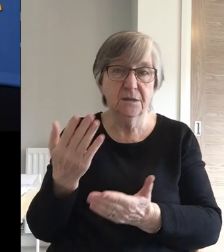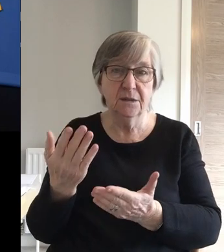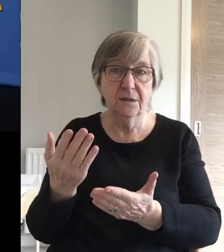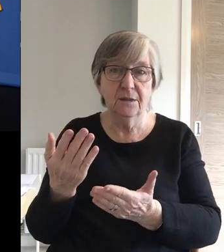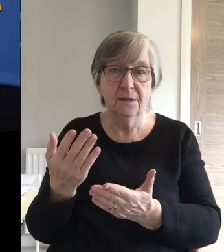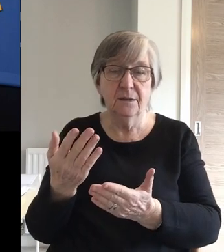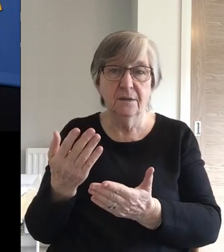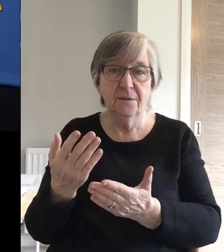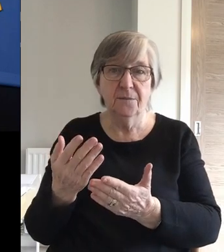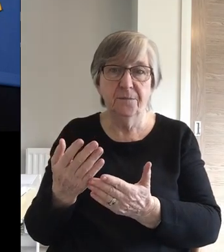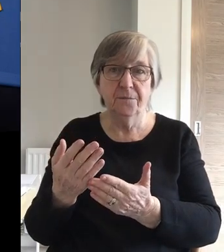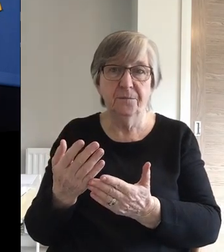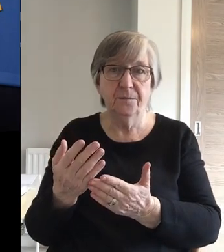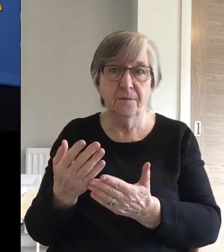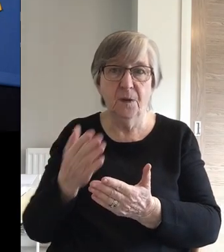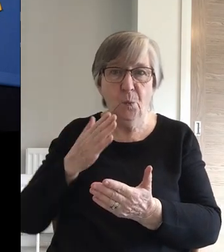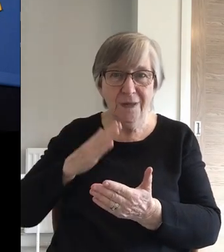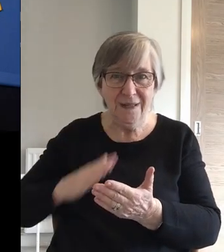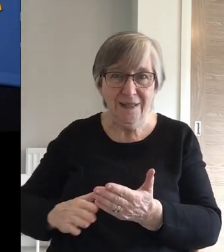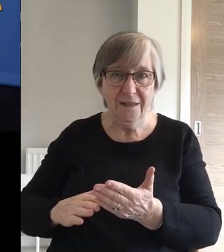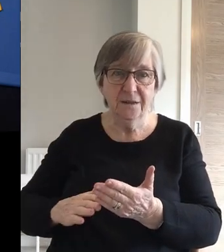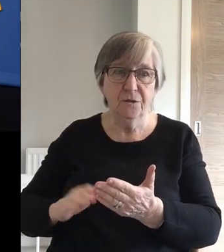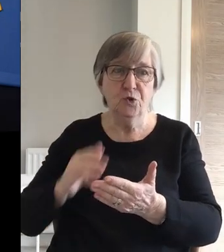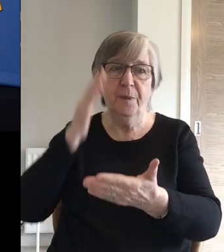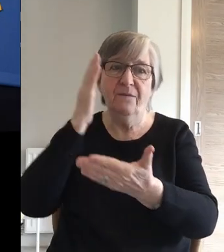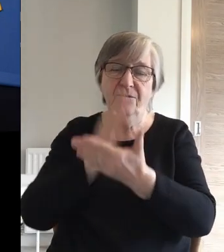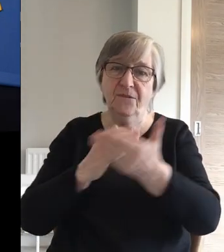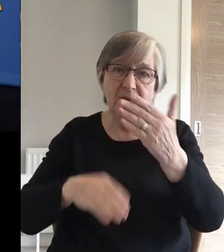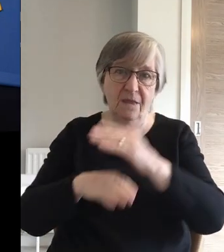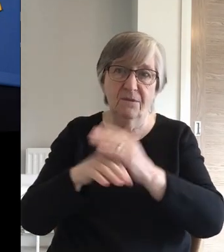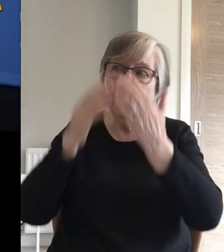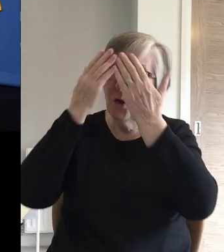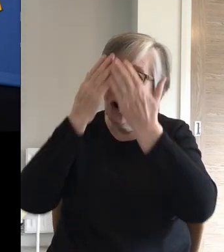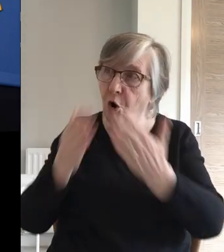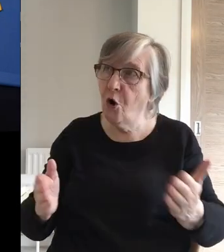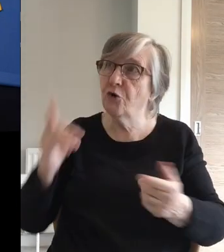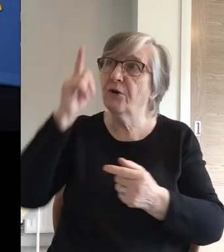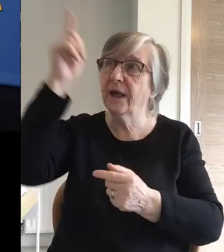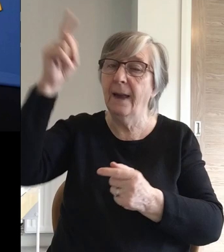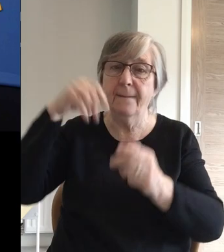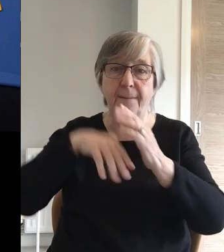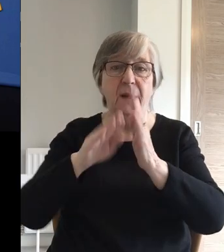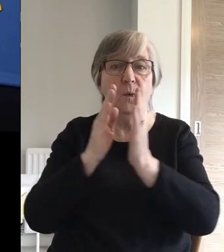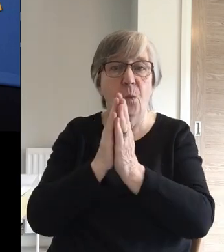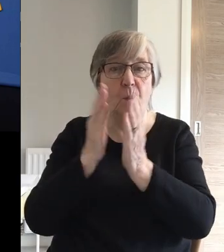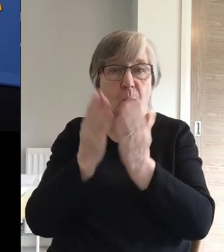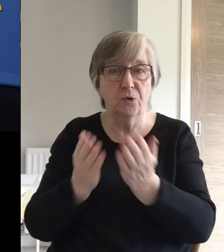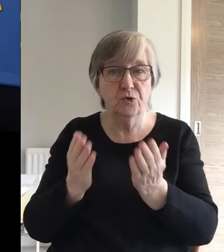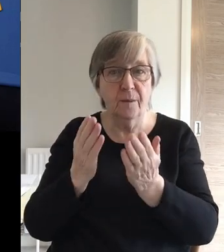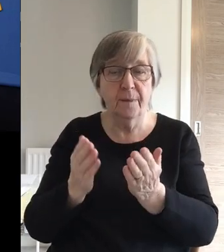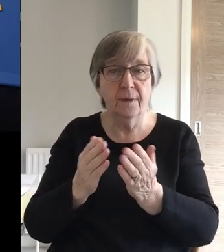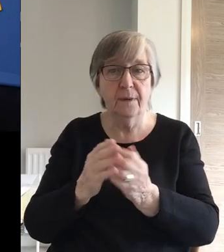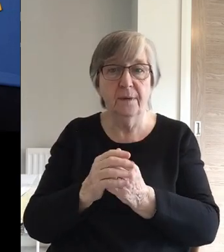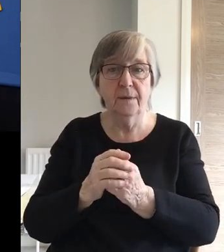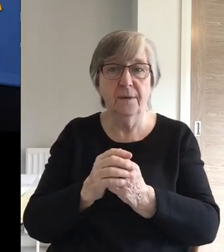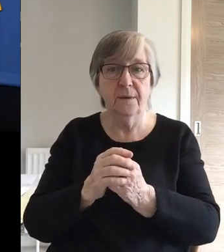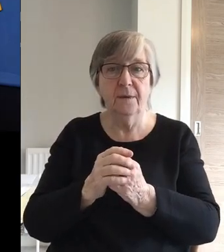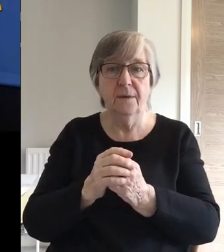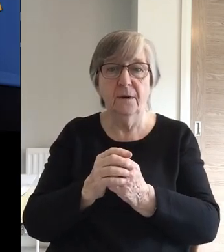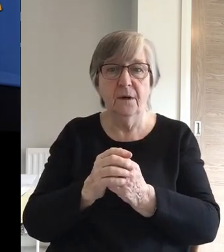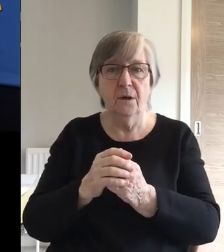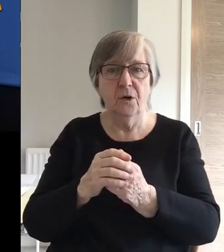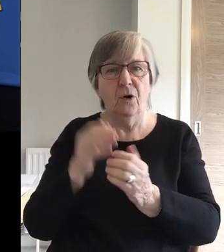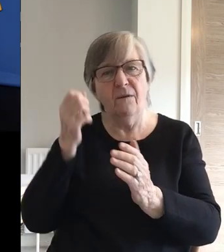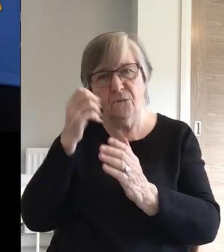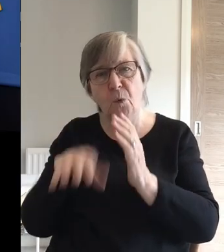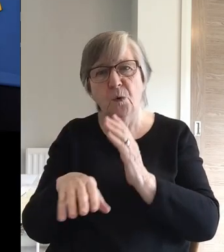right, we need to be faithful in honouring him in worship. Now, of course, there's a sense in